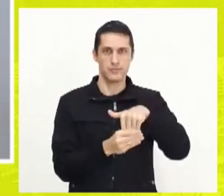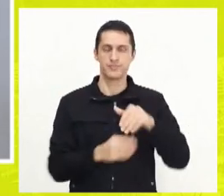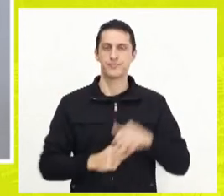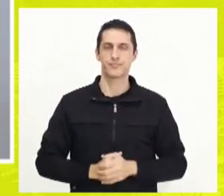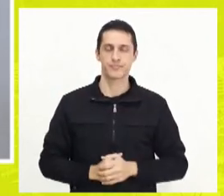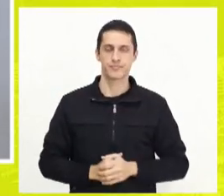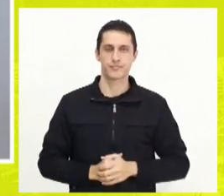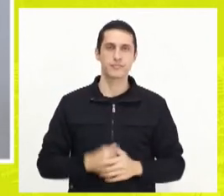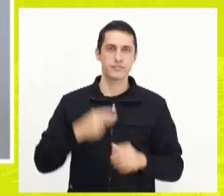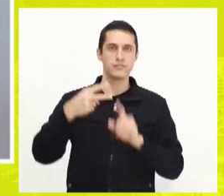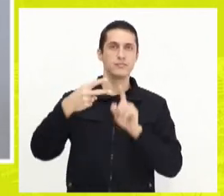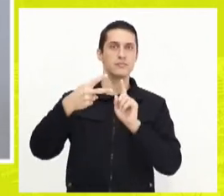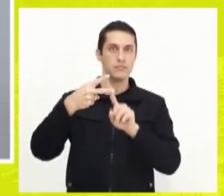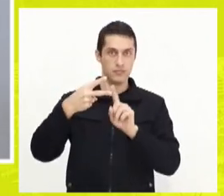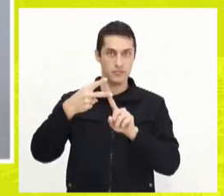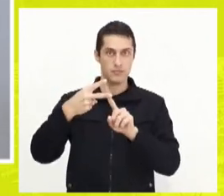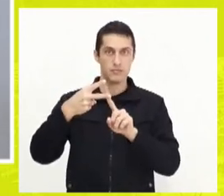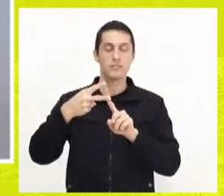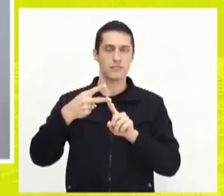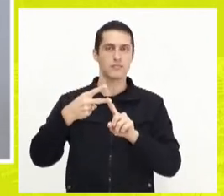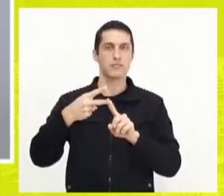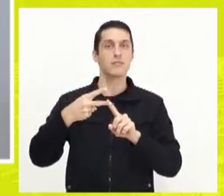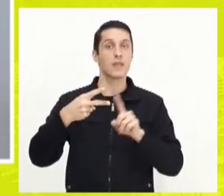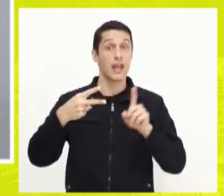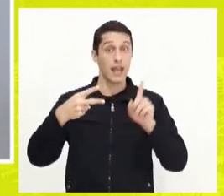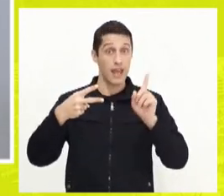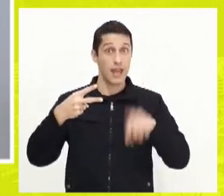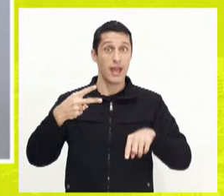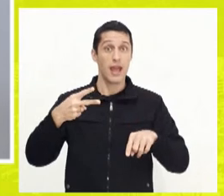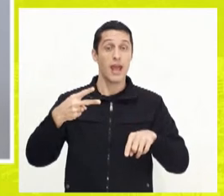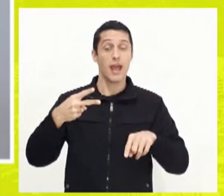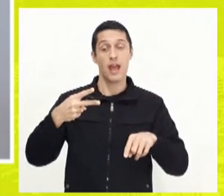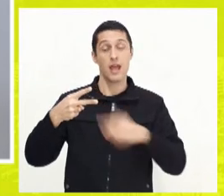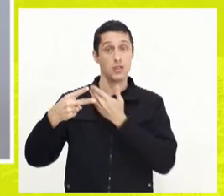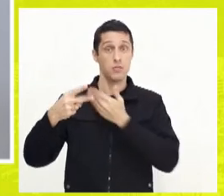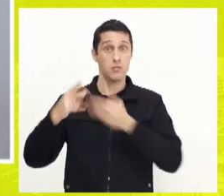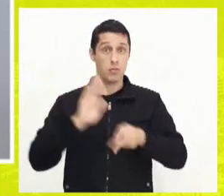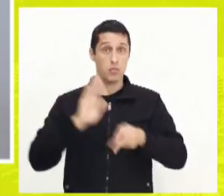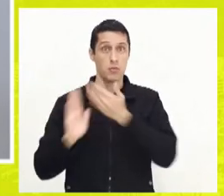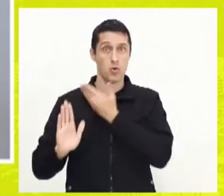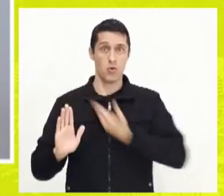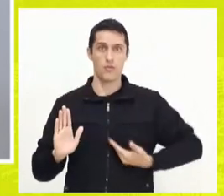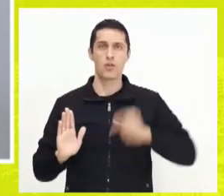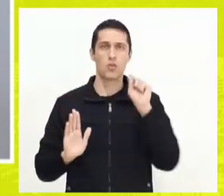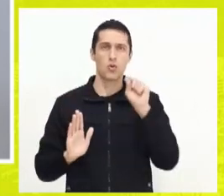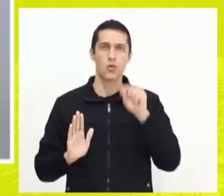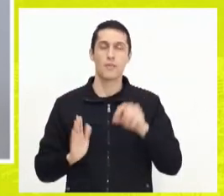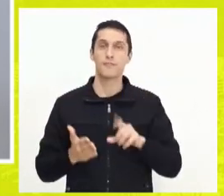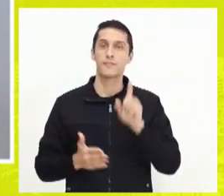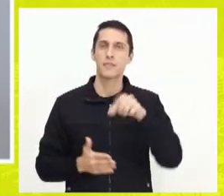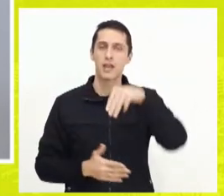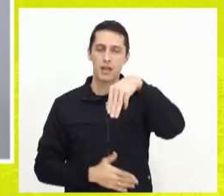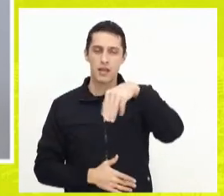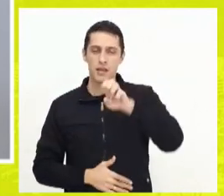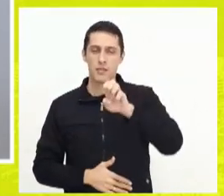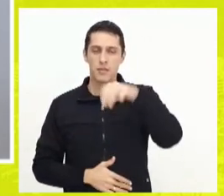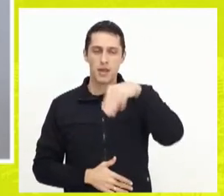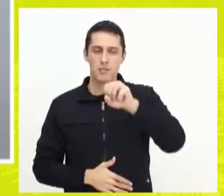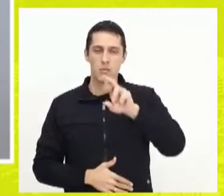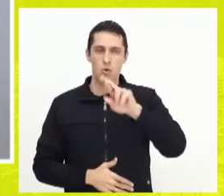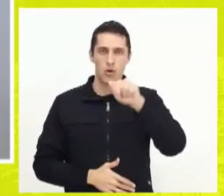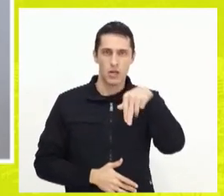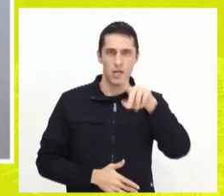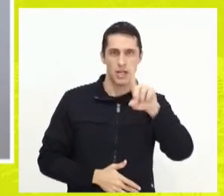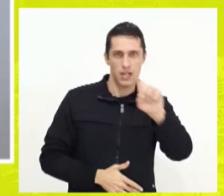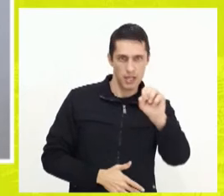the second instrument and they're all public it's a memorandum of understanding we did